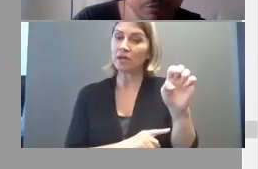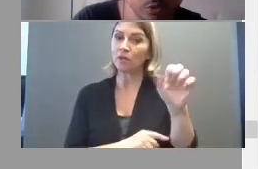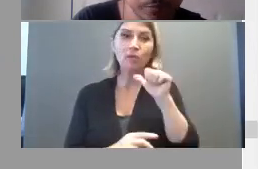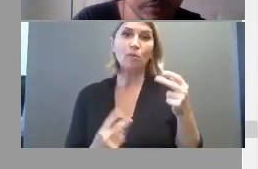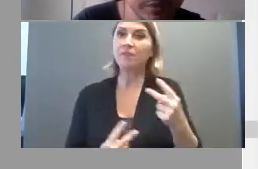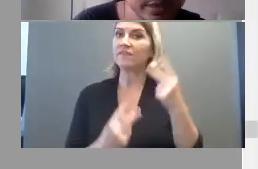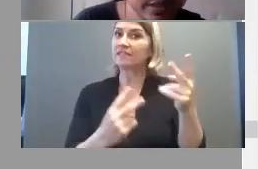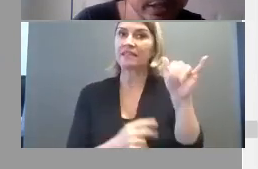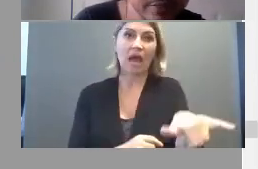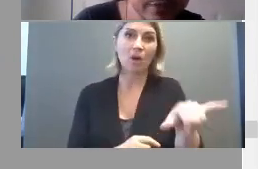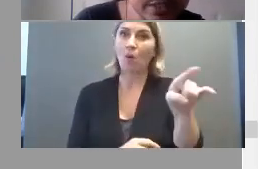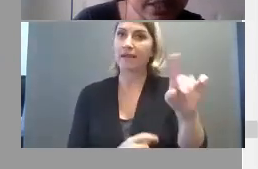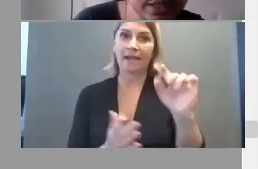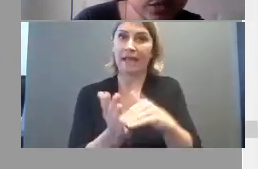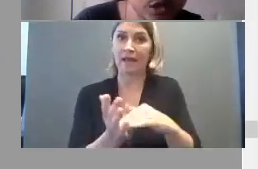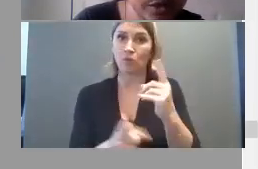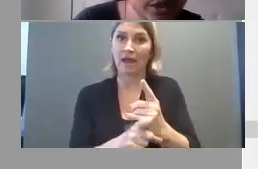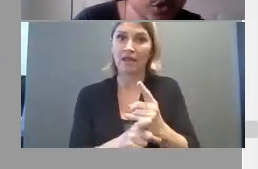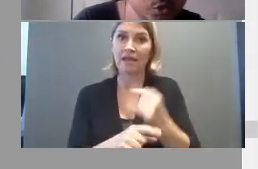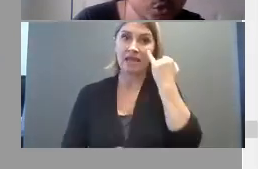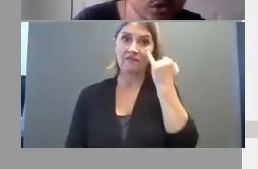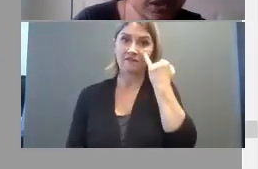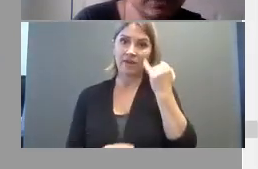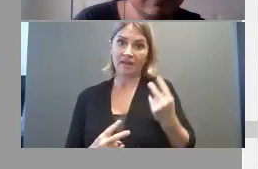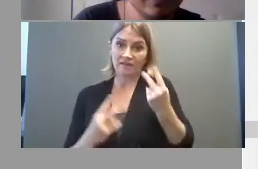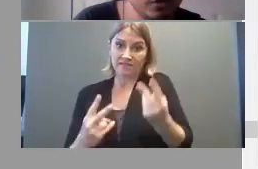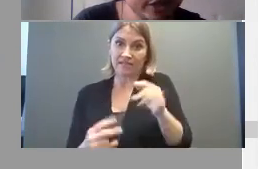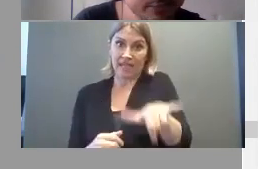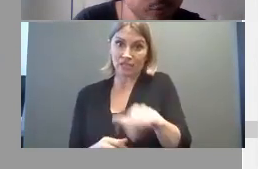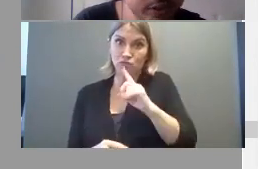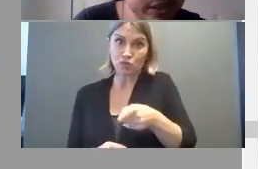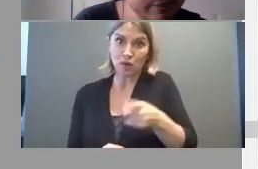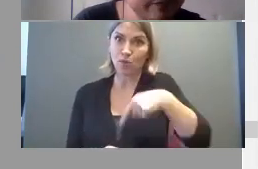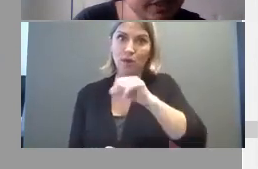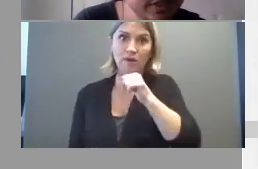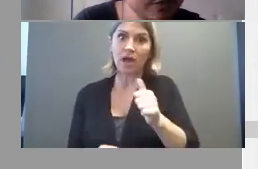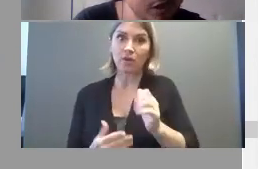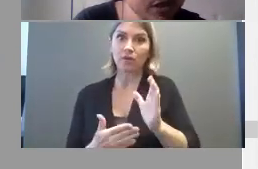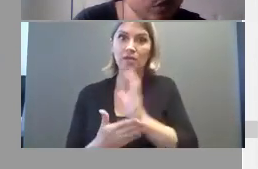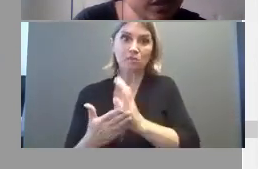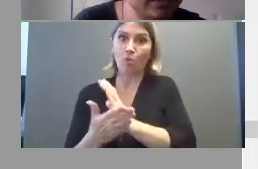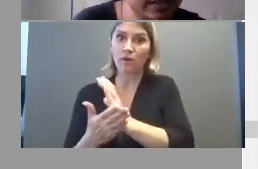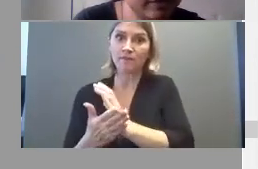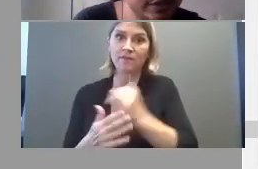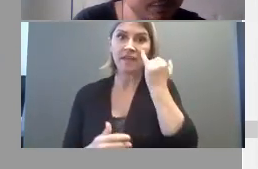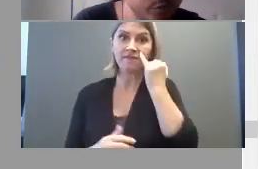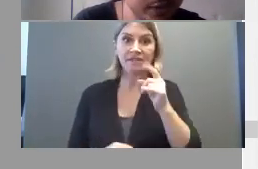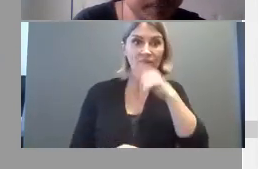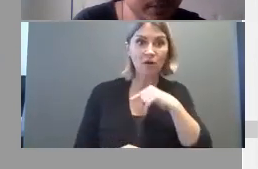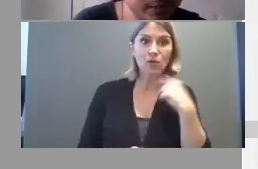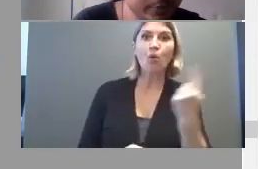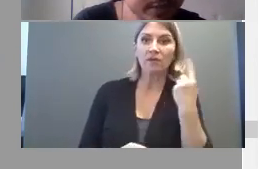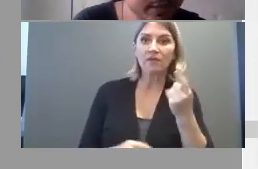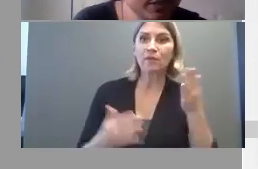node anymore, right? If visited is already true, then we are not exploring. If visited is false, only then are we